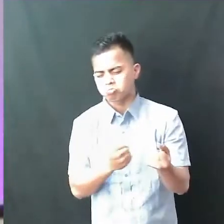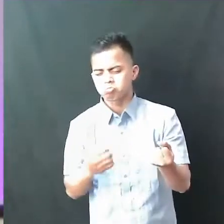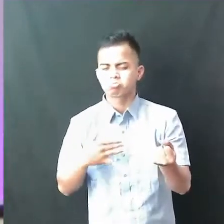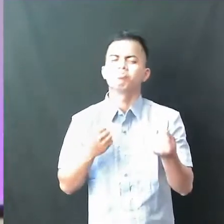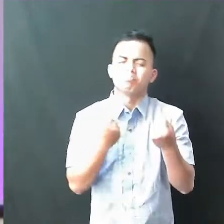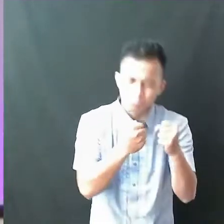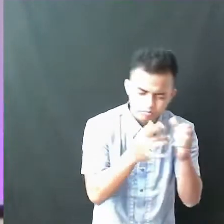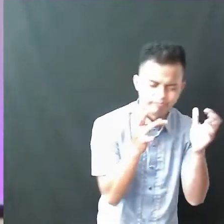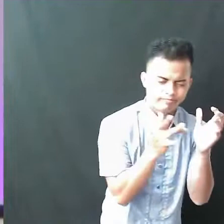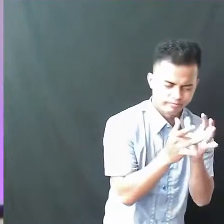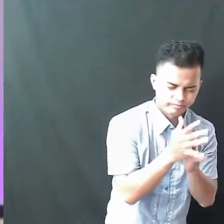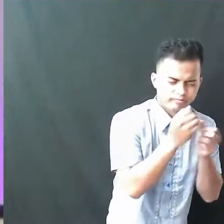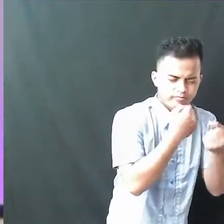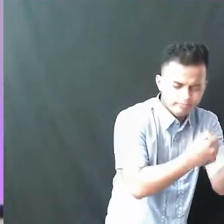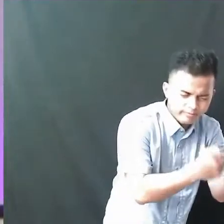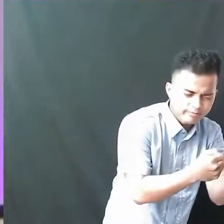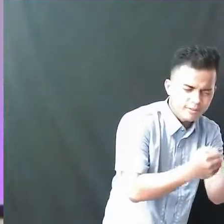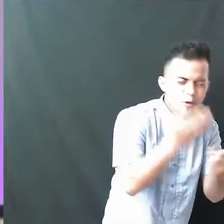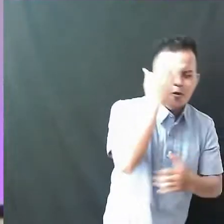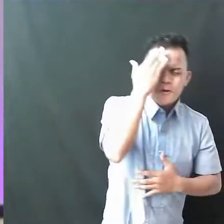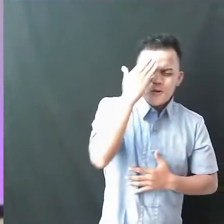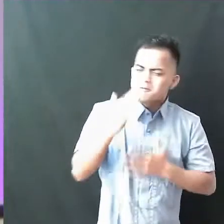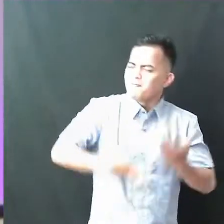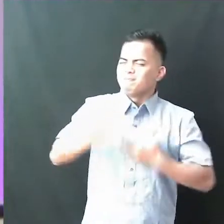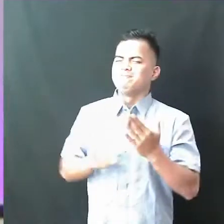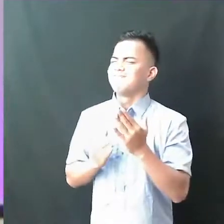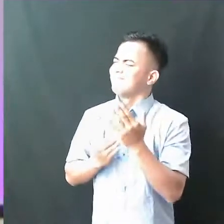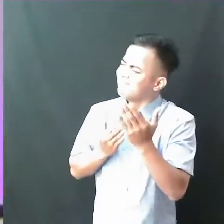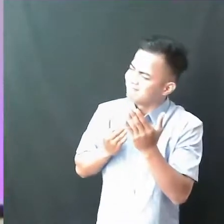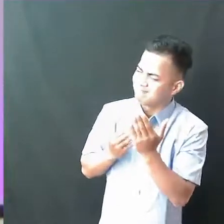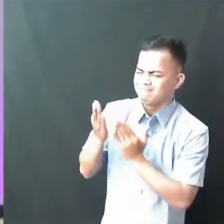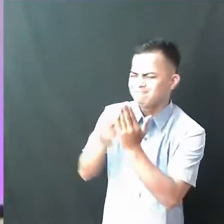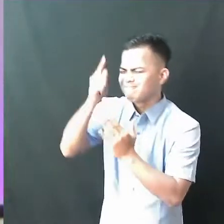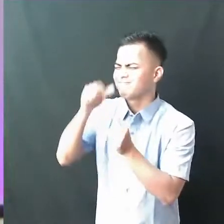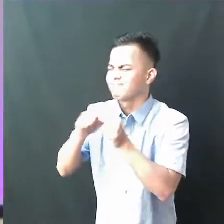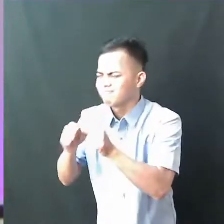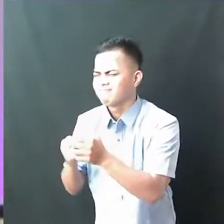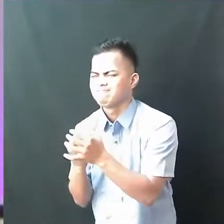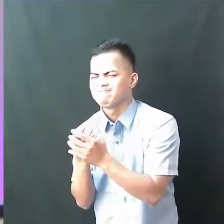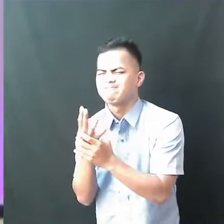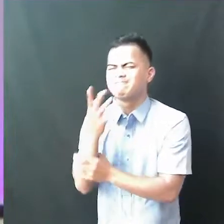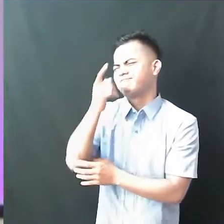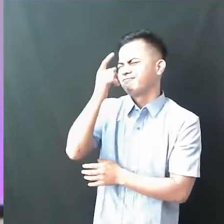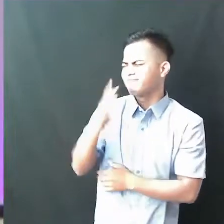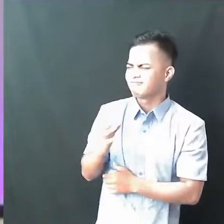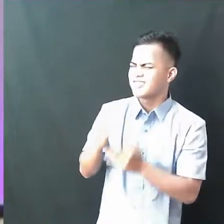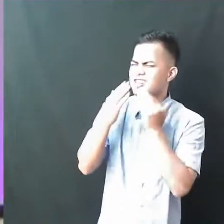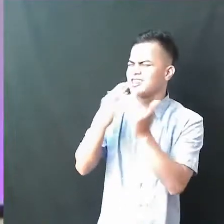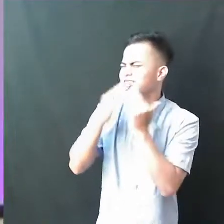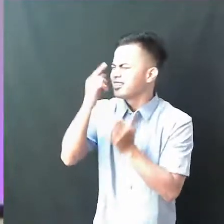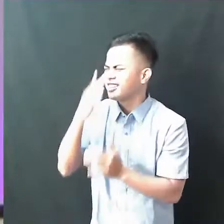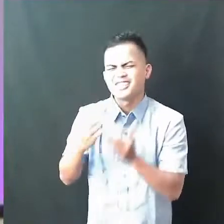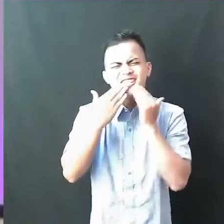come back to you, who knows the joy of the Lord, to keep on growing in Christ. Father, thank you for